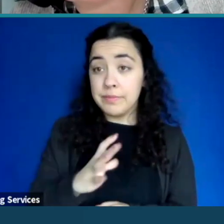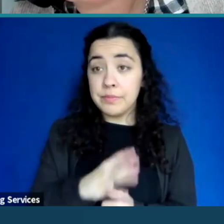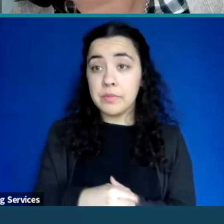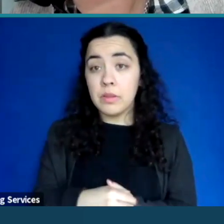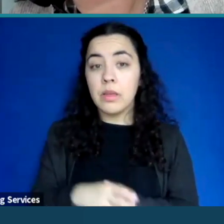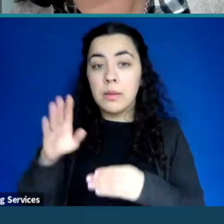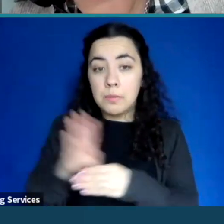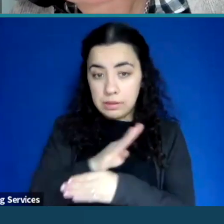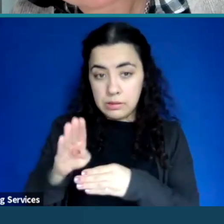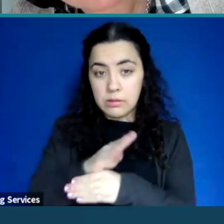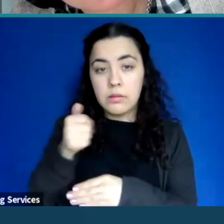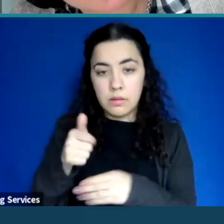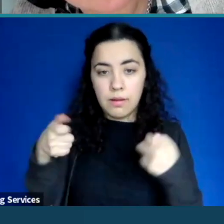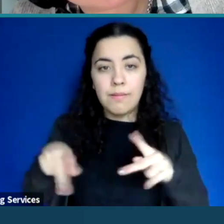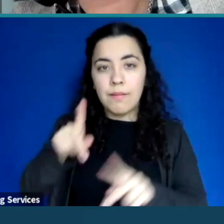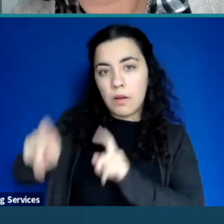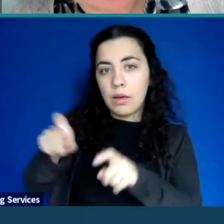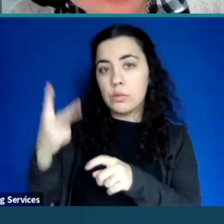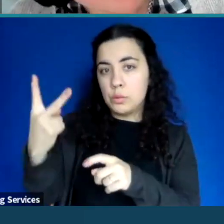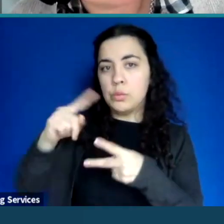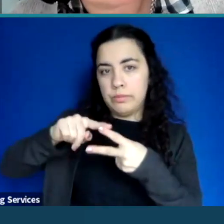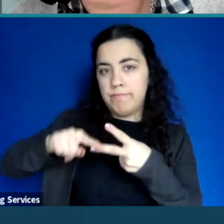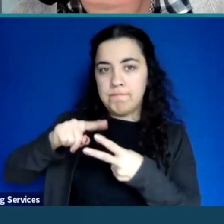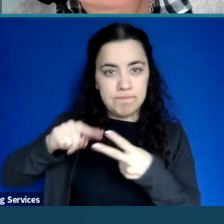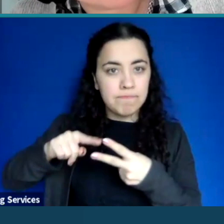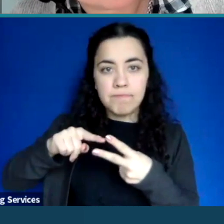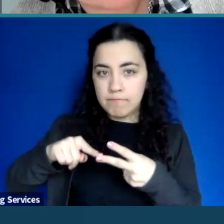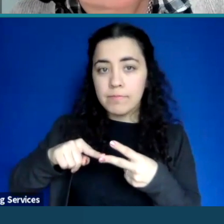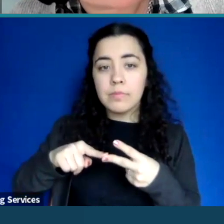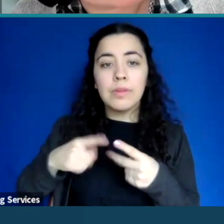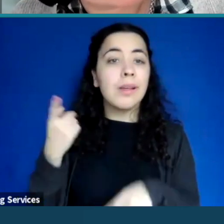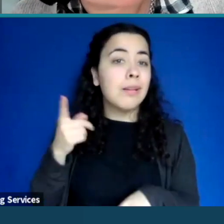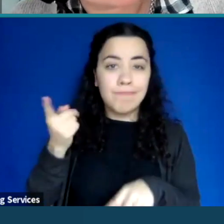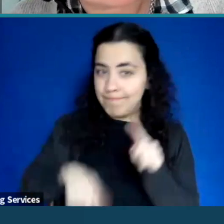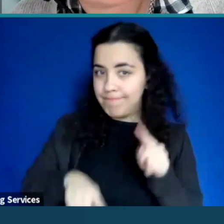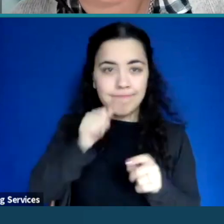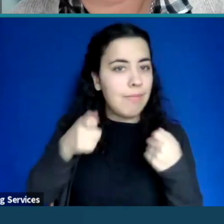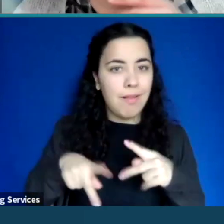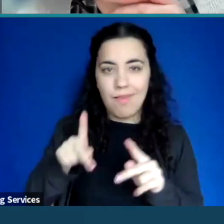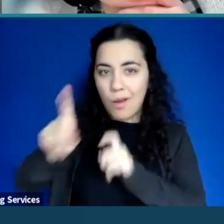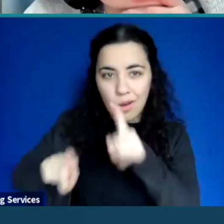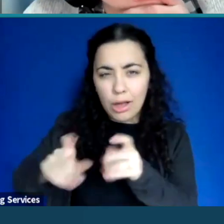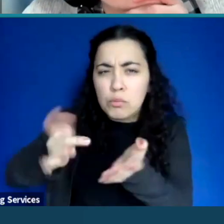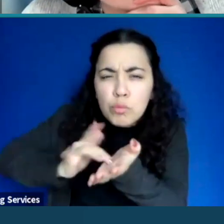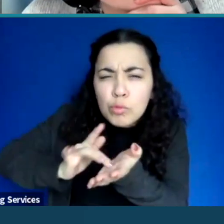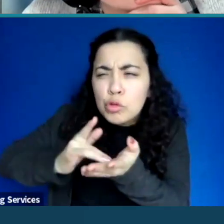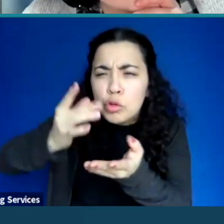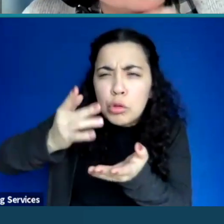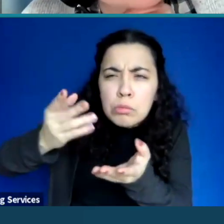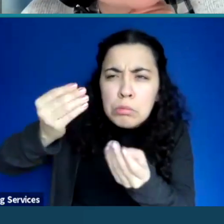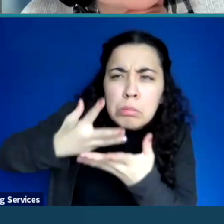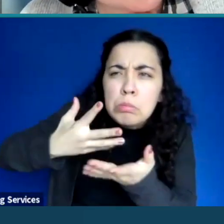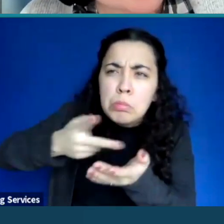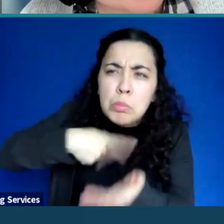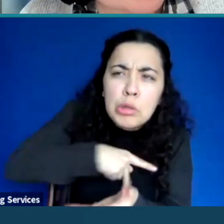So businesses are allowed to ask those two questions. They can't ask for any personal medical information. They're